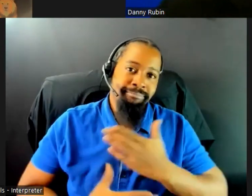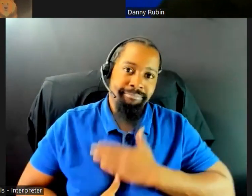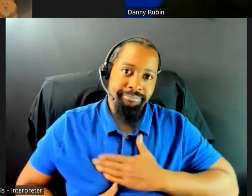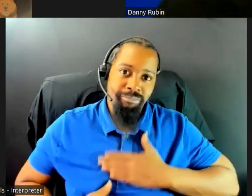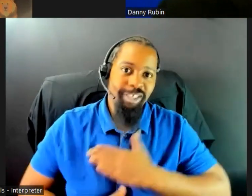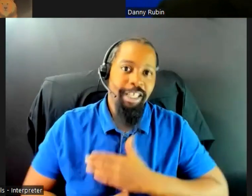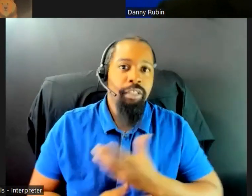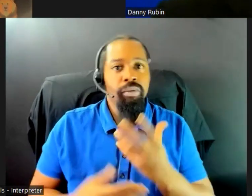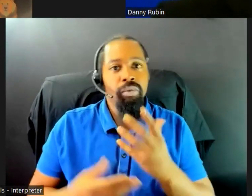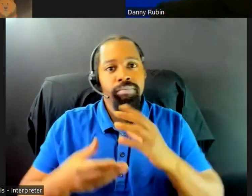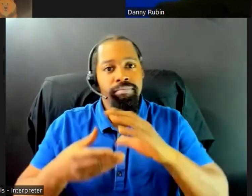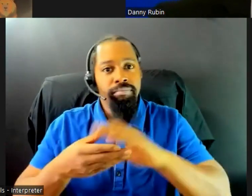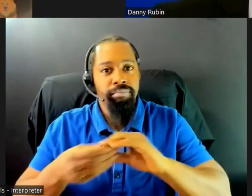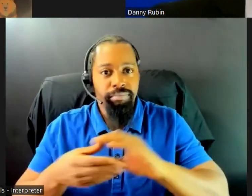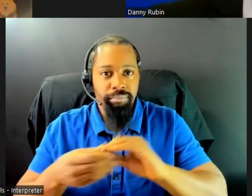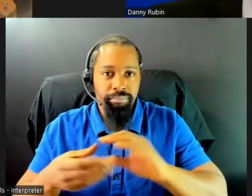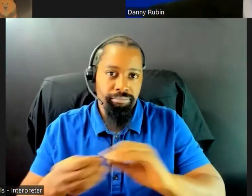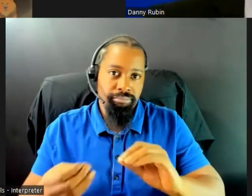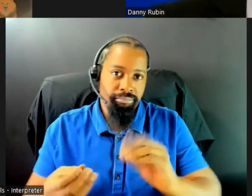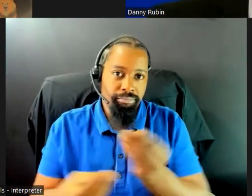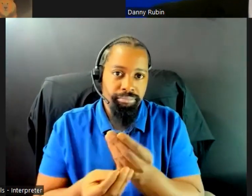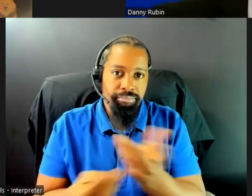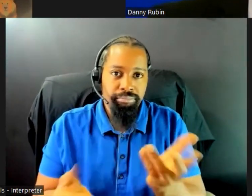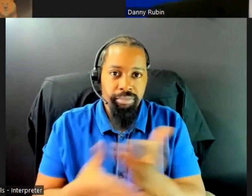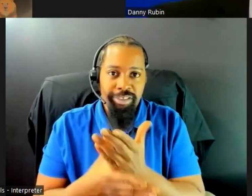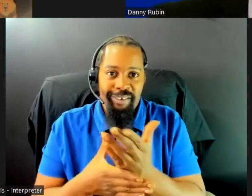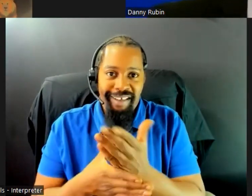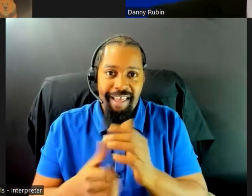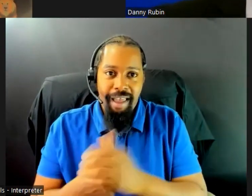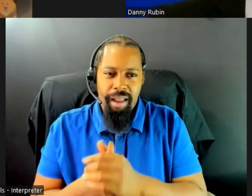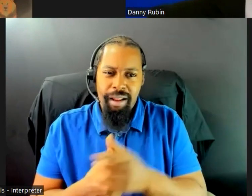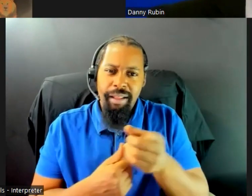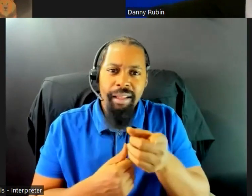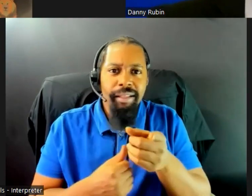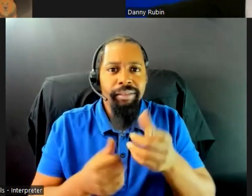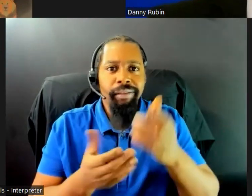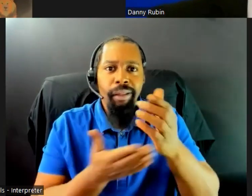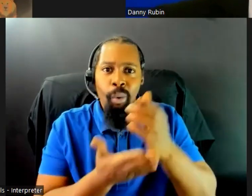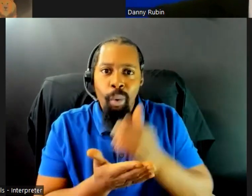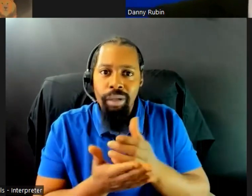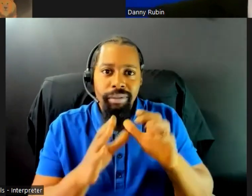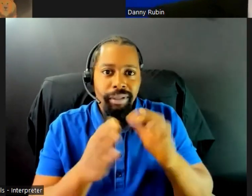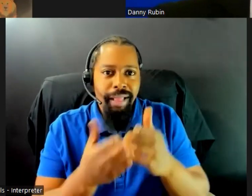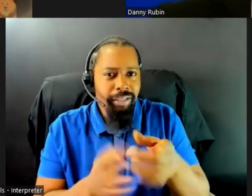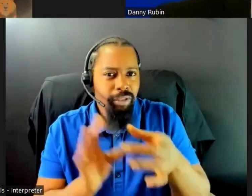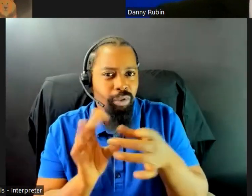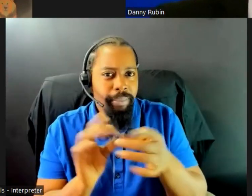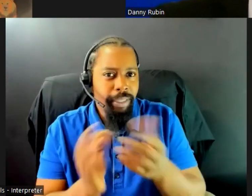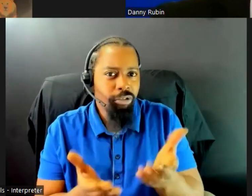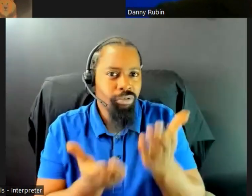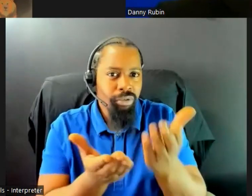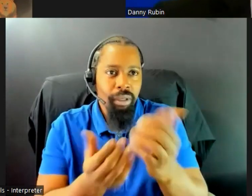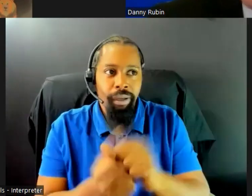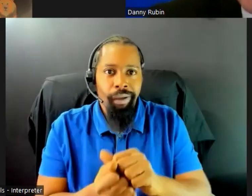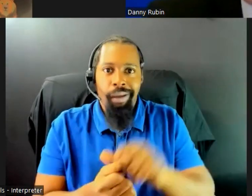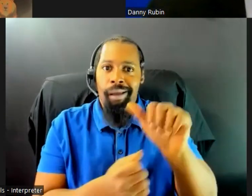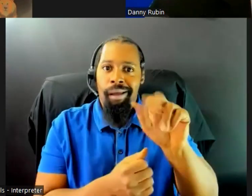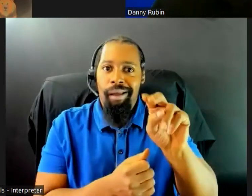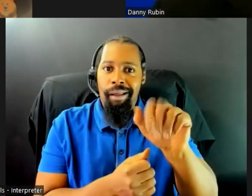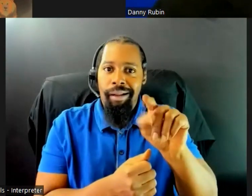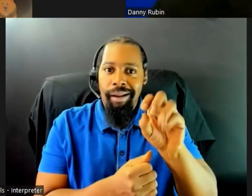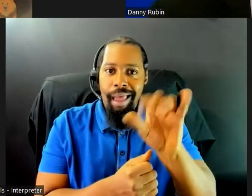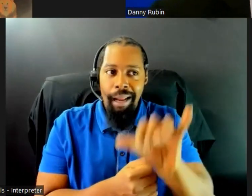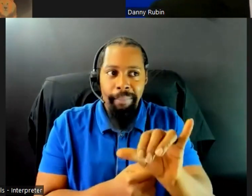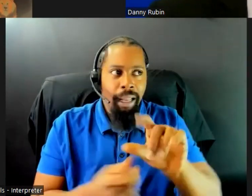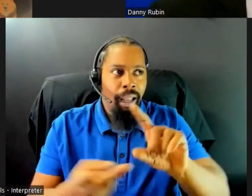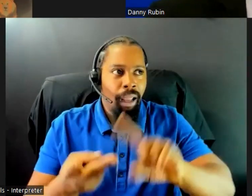also the types of courses you recommend they take: anatomy, fine arts, color, sewing. I just think